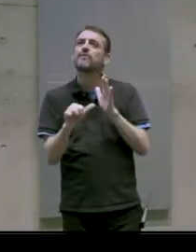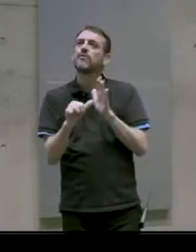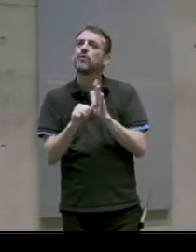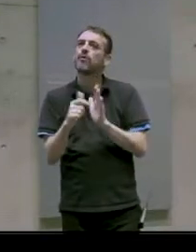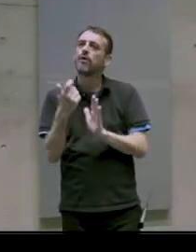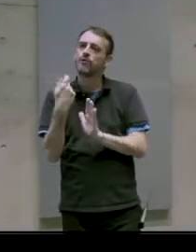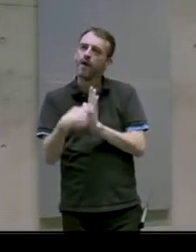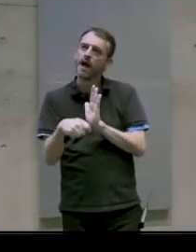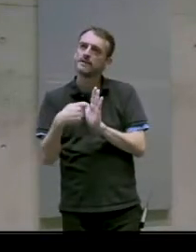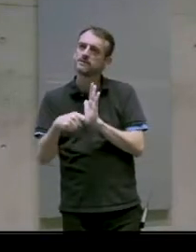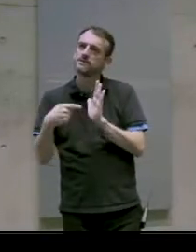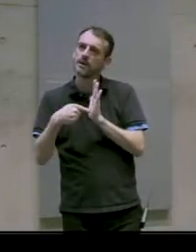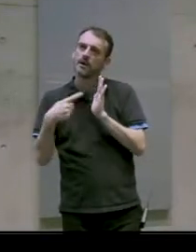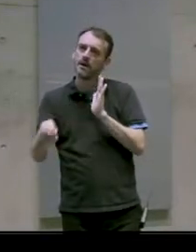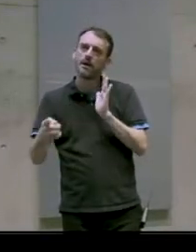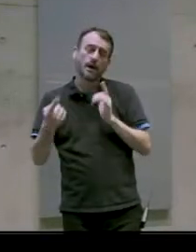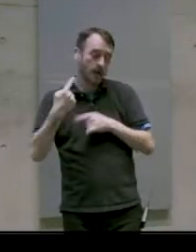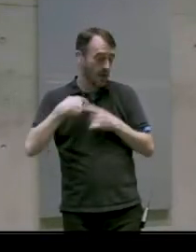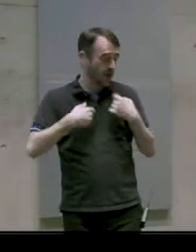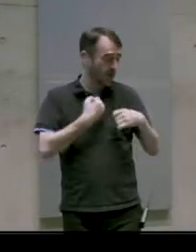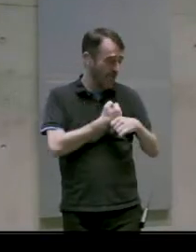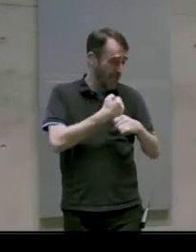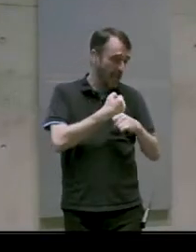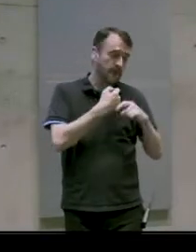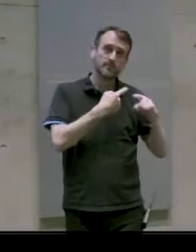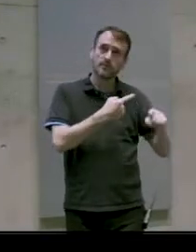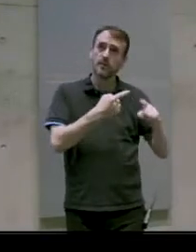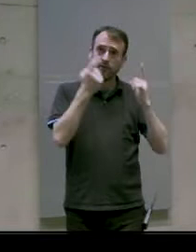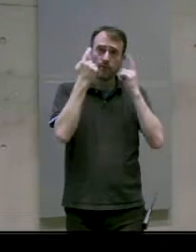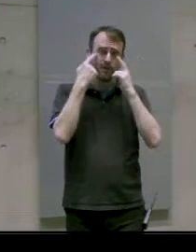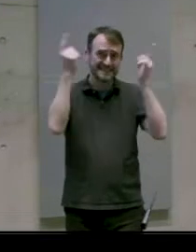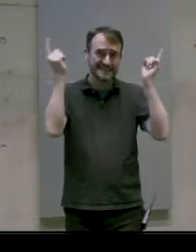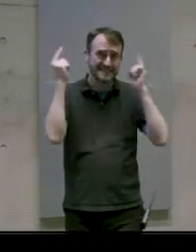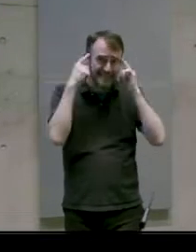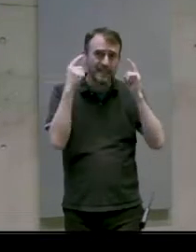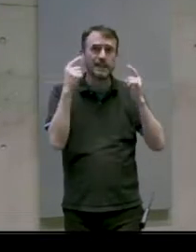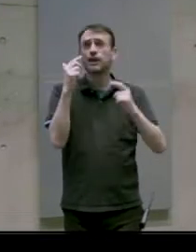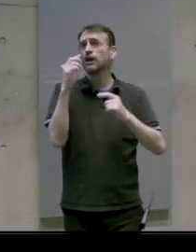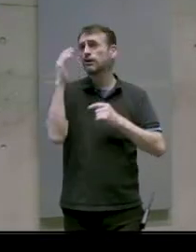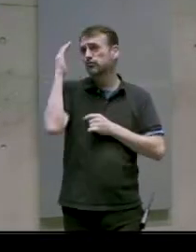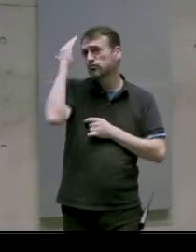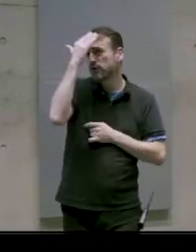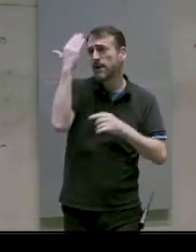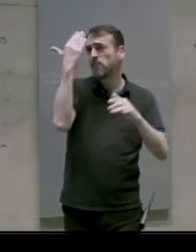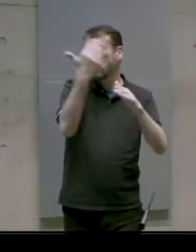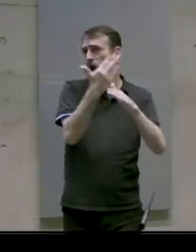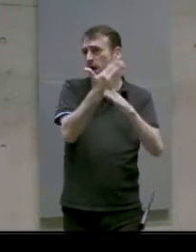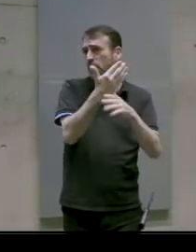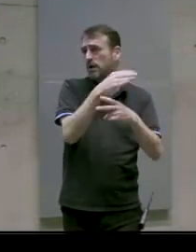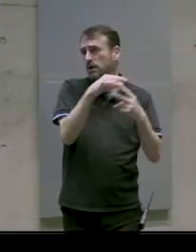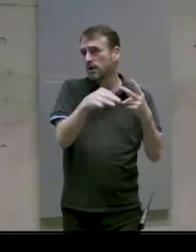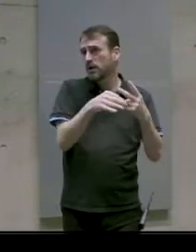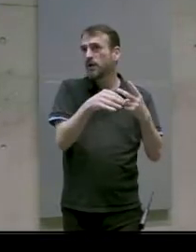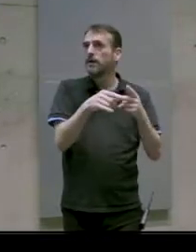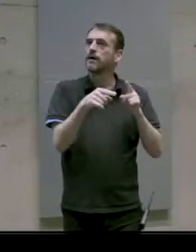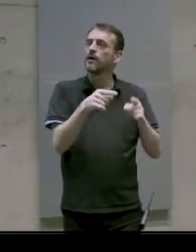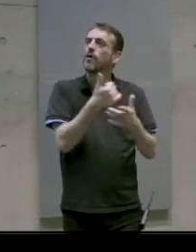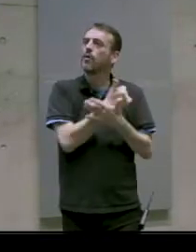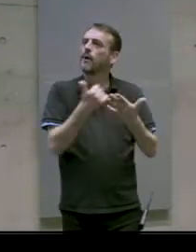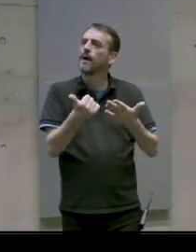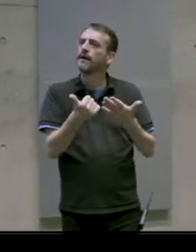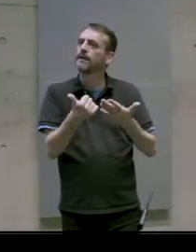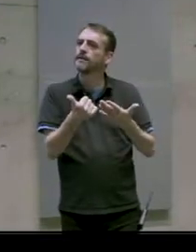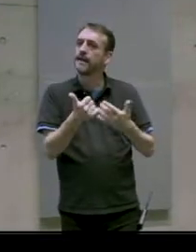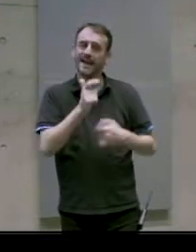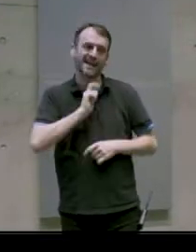and all of our games that we've made for Disney and DreamWorks and various other companies have always had voiced characters, which